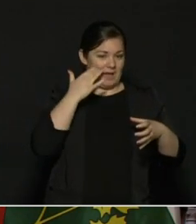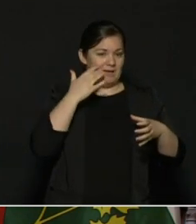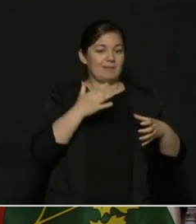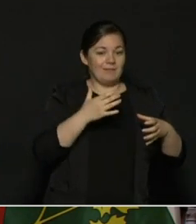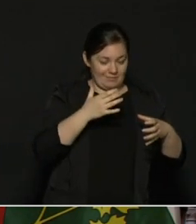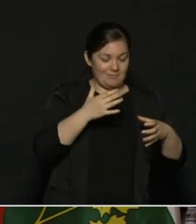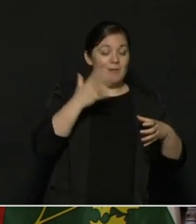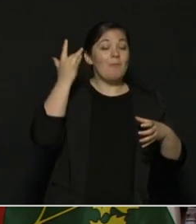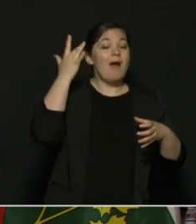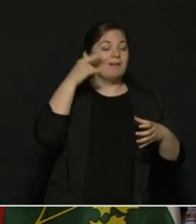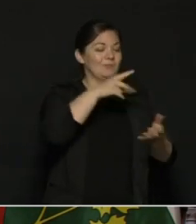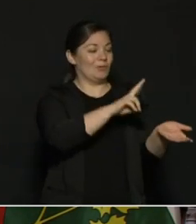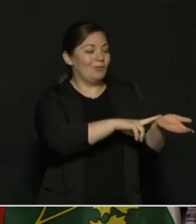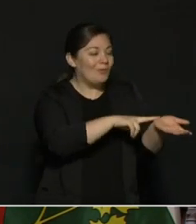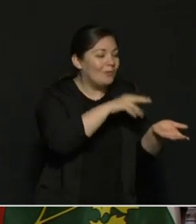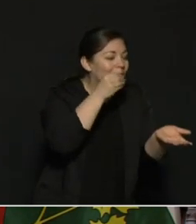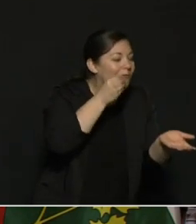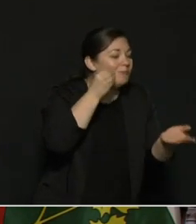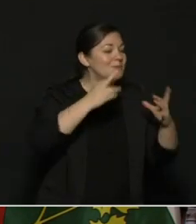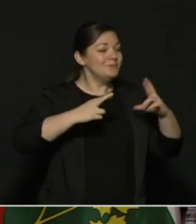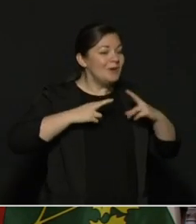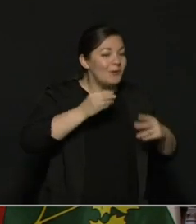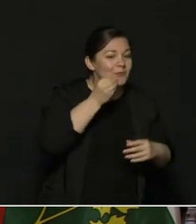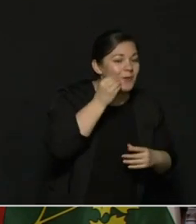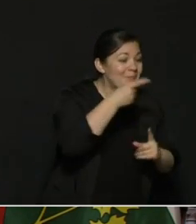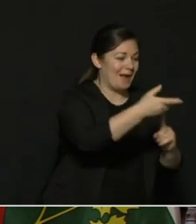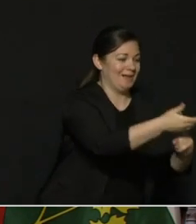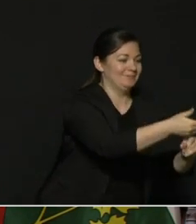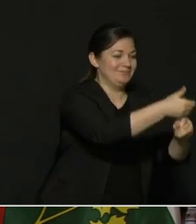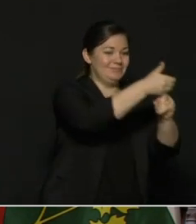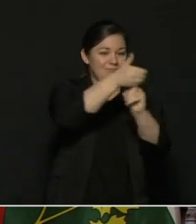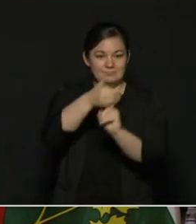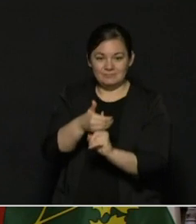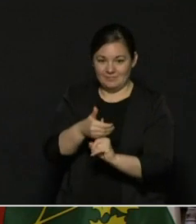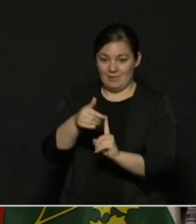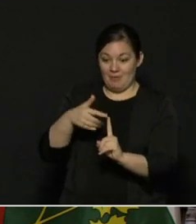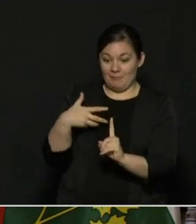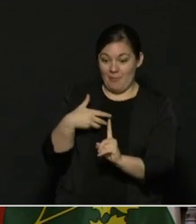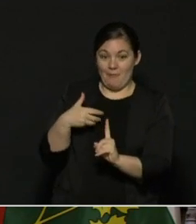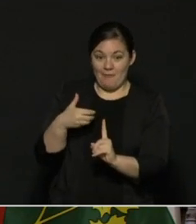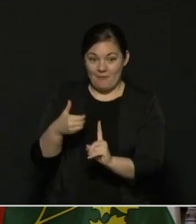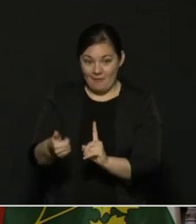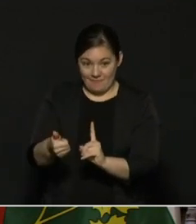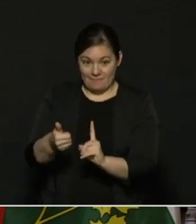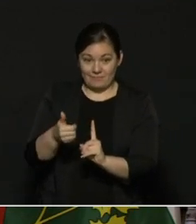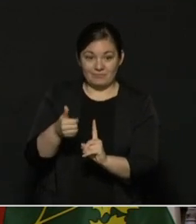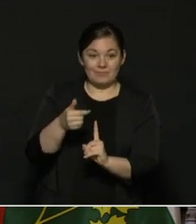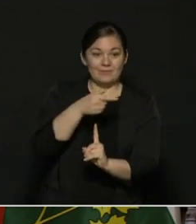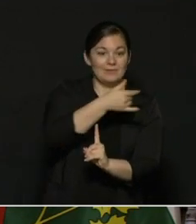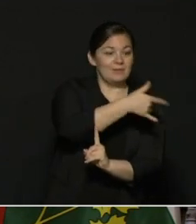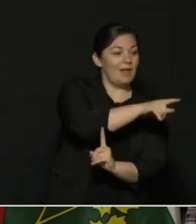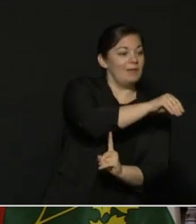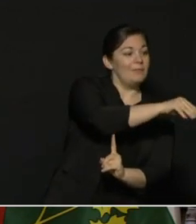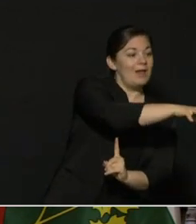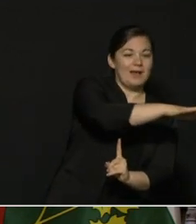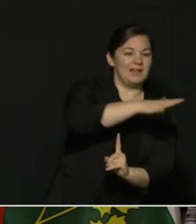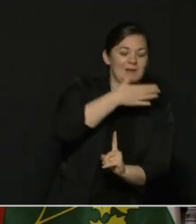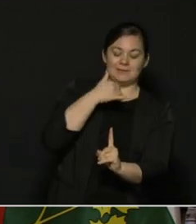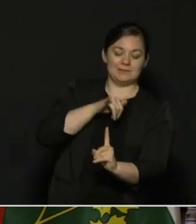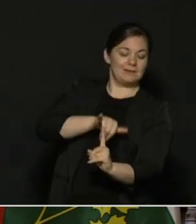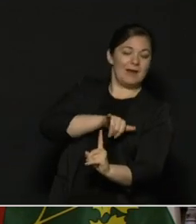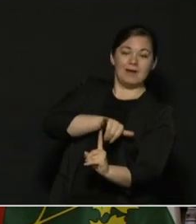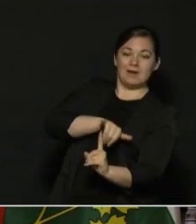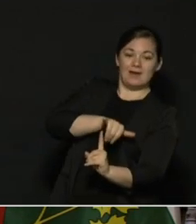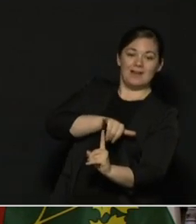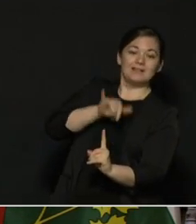that haven't been able to be repatriated back into the homes because of the temporary hold on that.